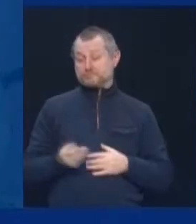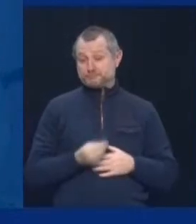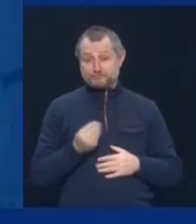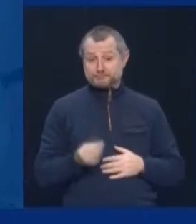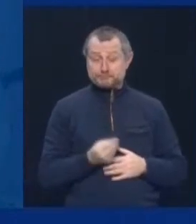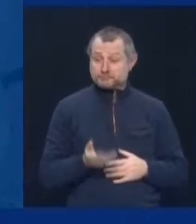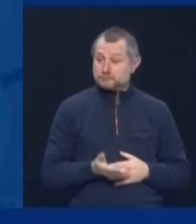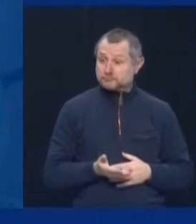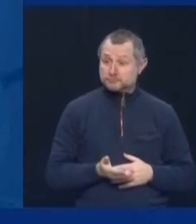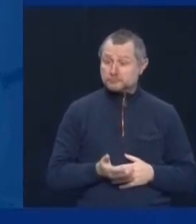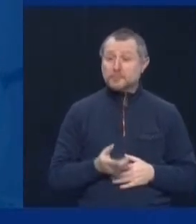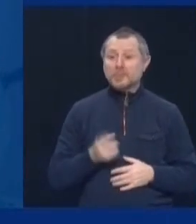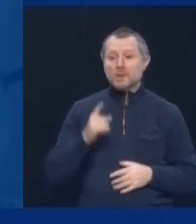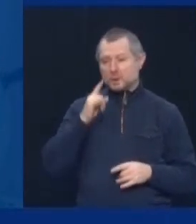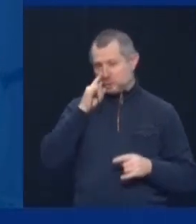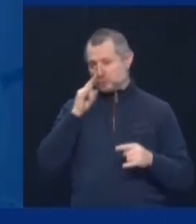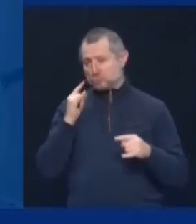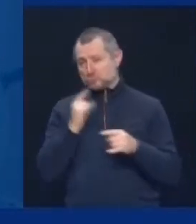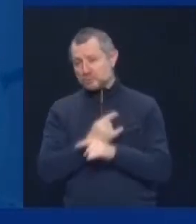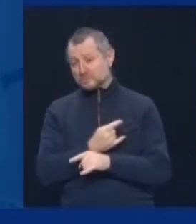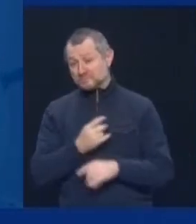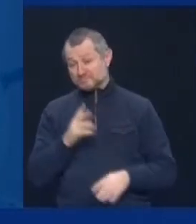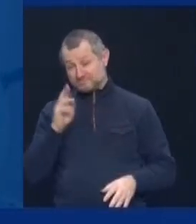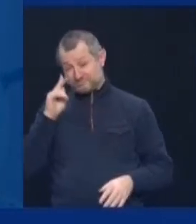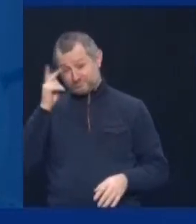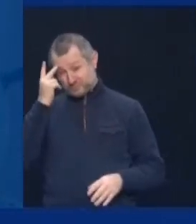And then it's ironic. Politicians are funny.